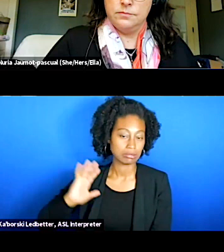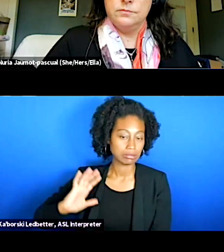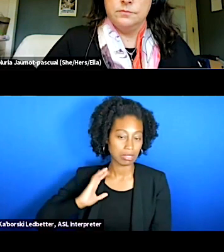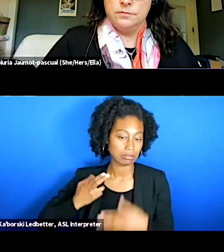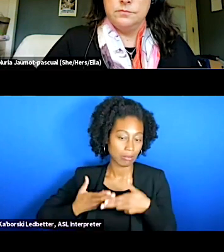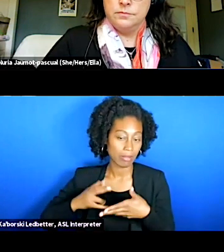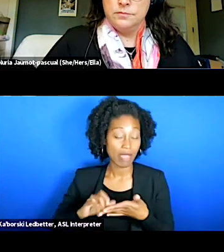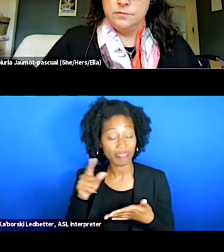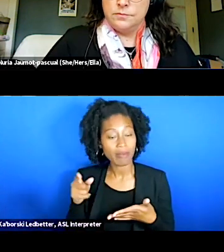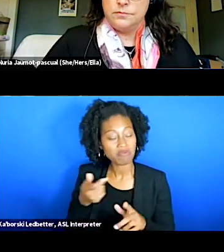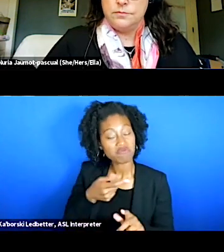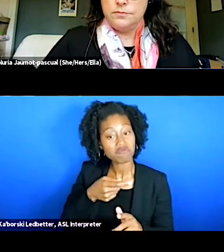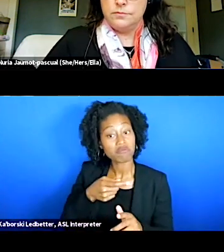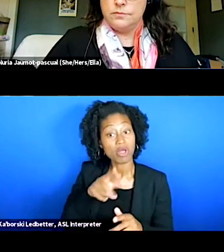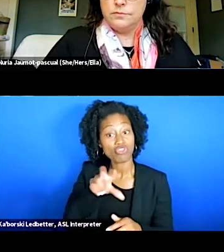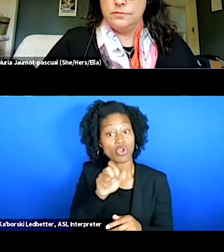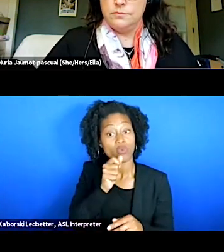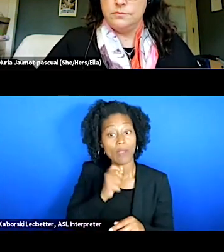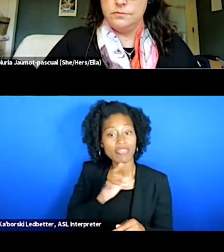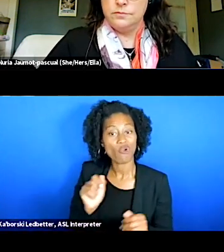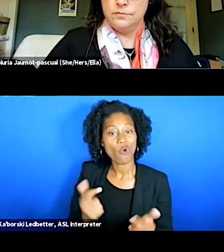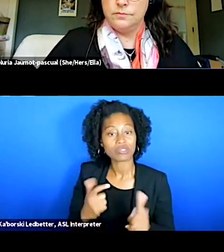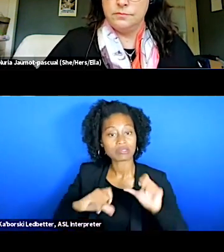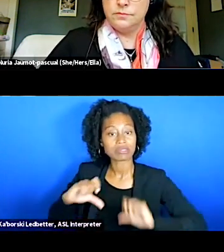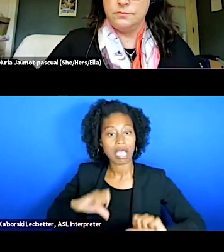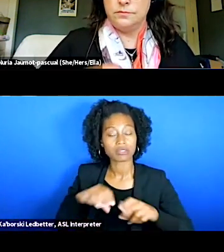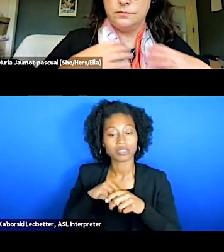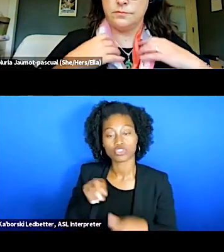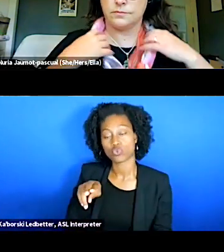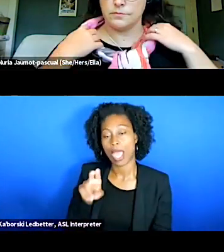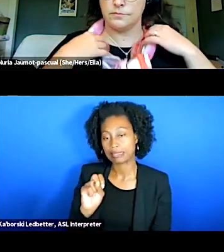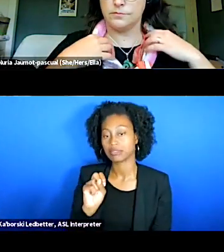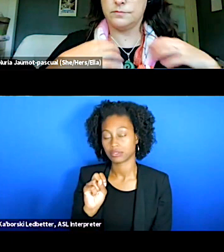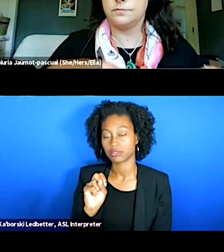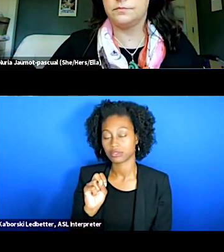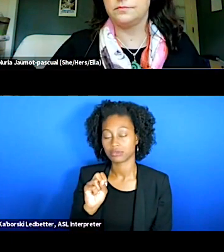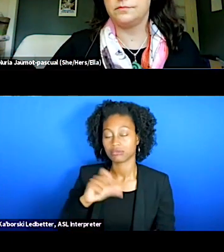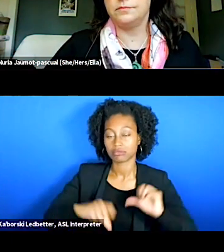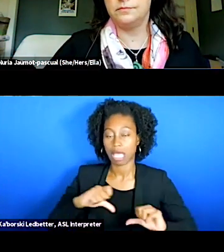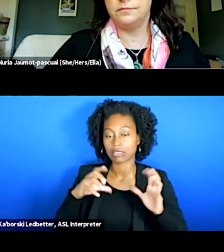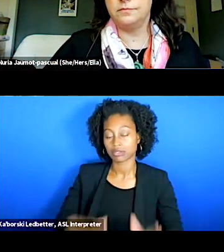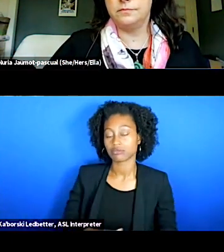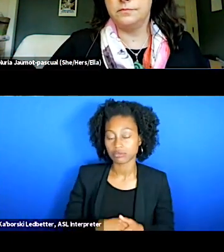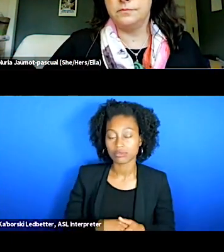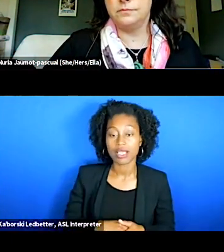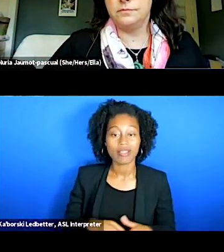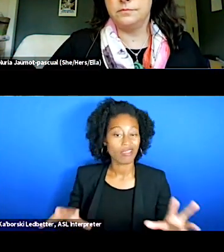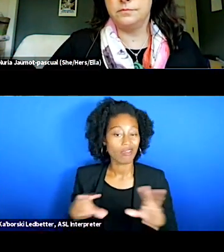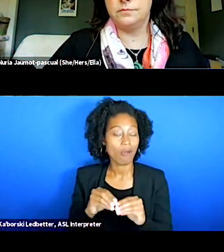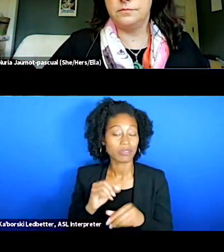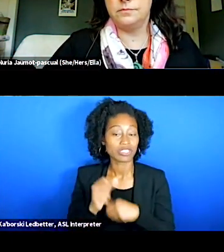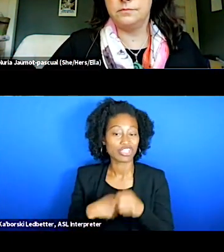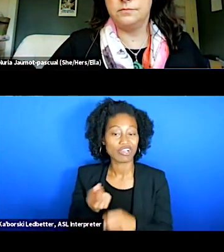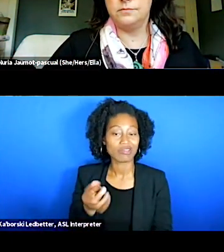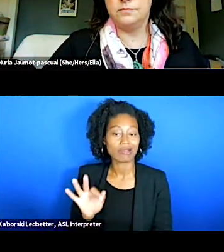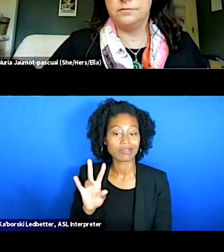in the US. And the conference was in 1975, bringing all these women